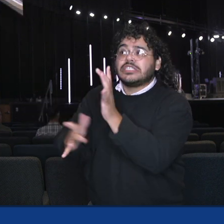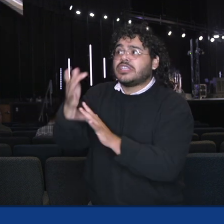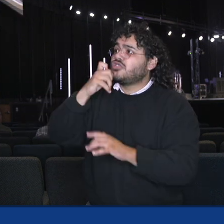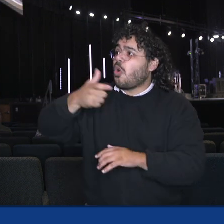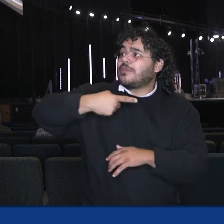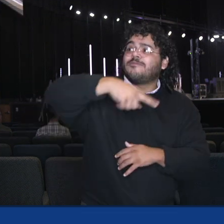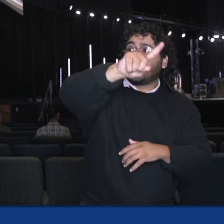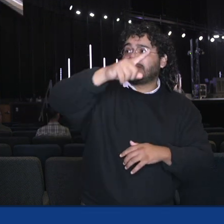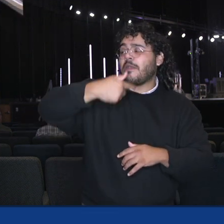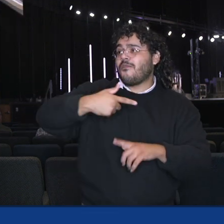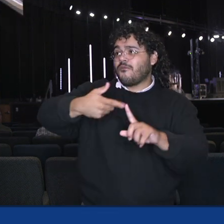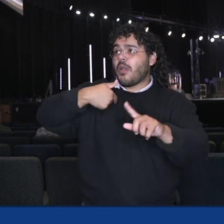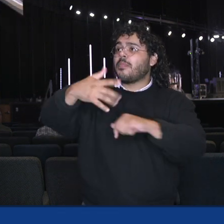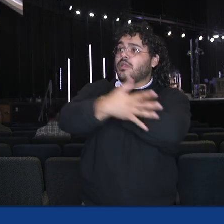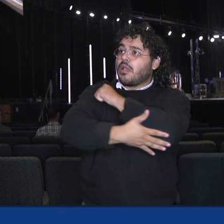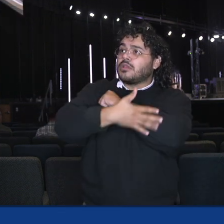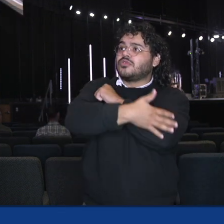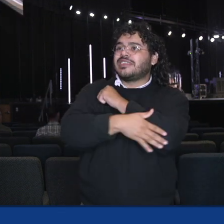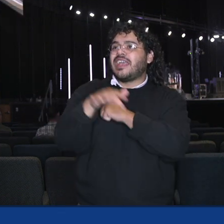This word mob is